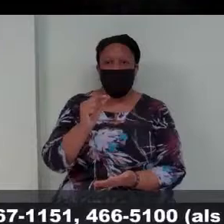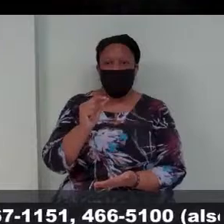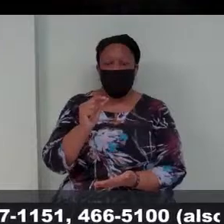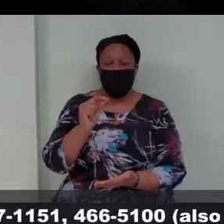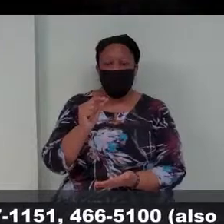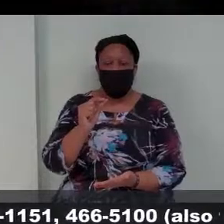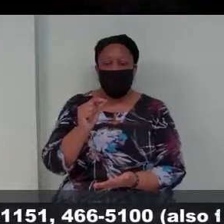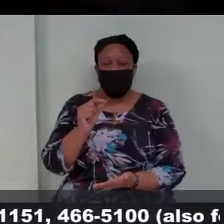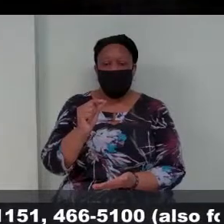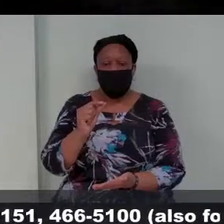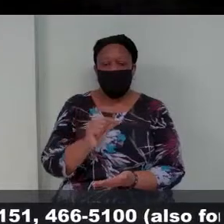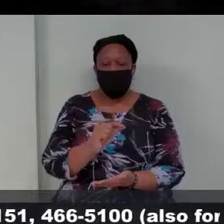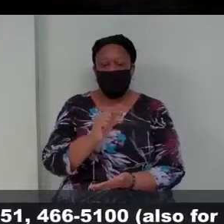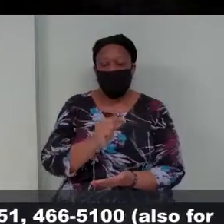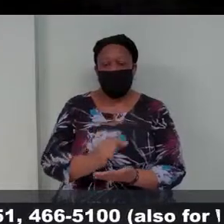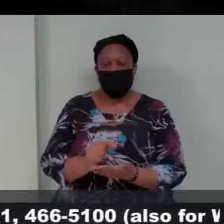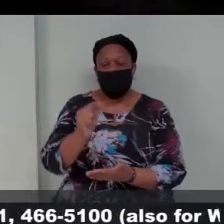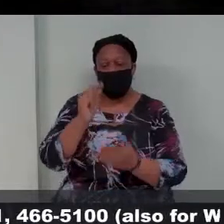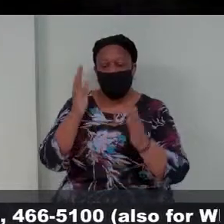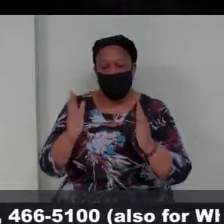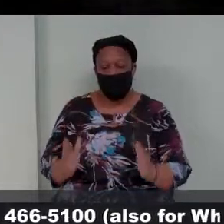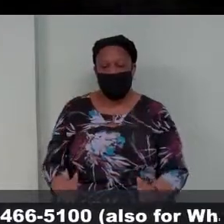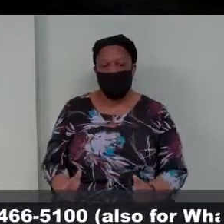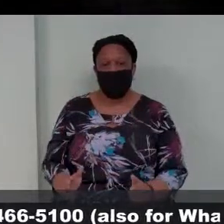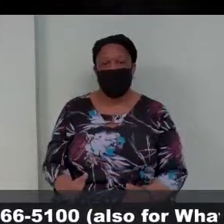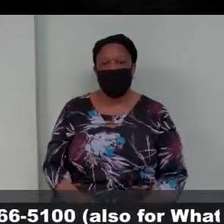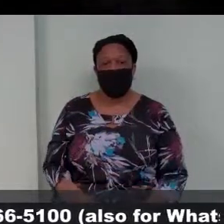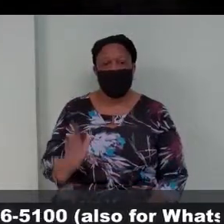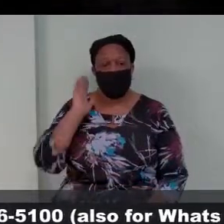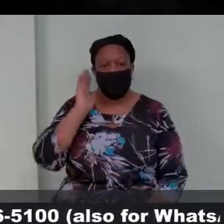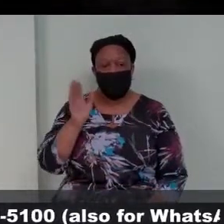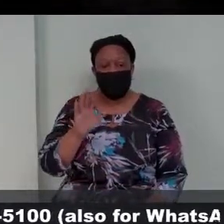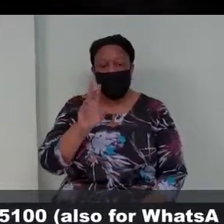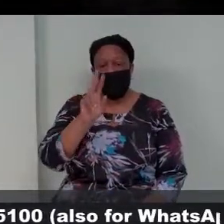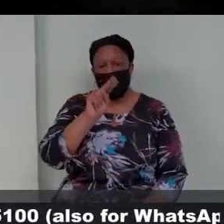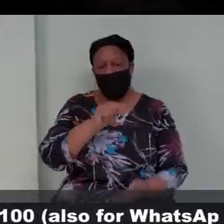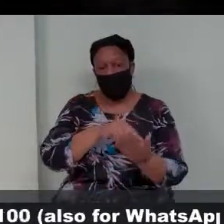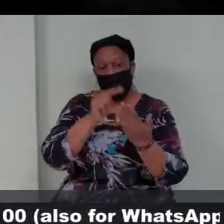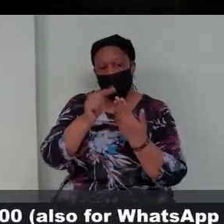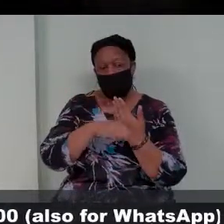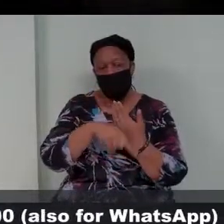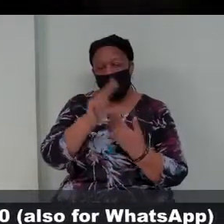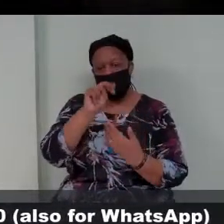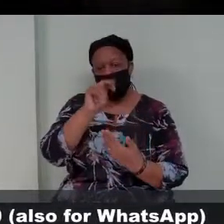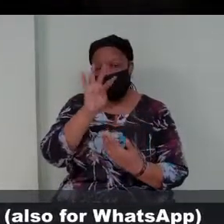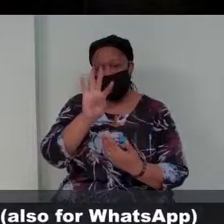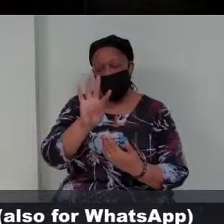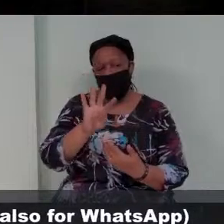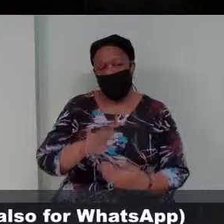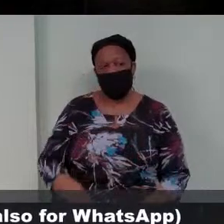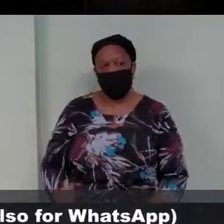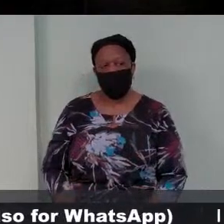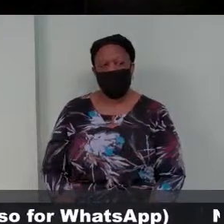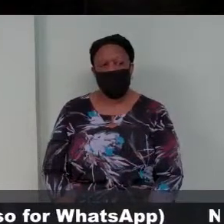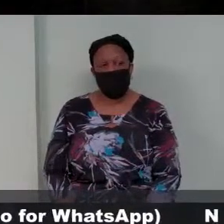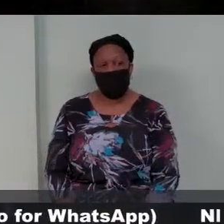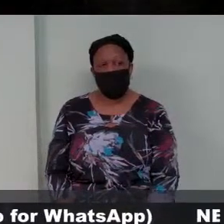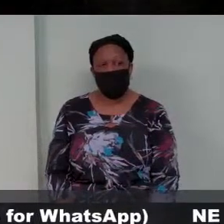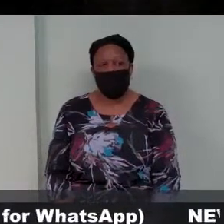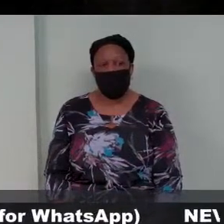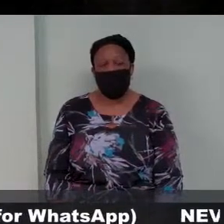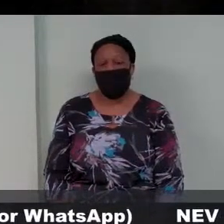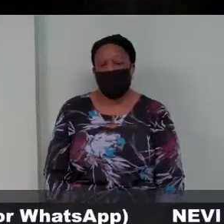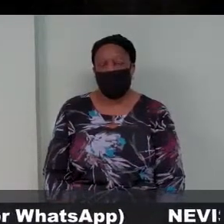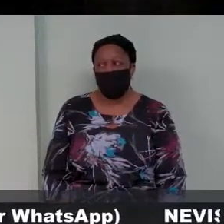Thank you very much, Dr. Austin. I'm sure that the graduates of CFBC are